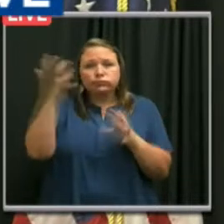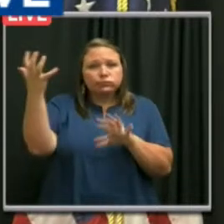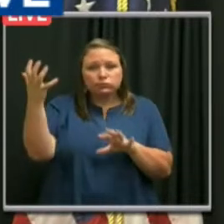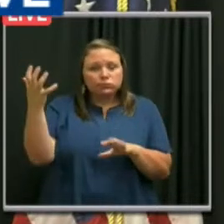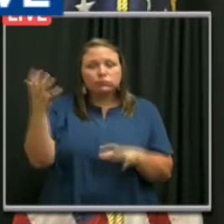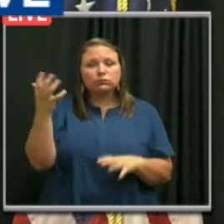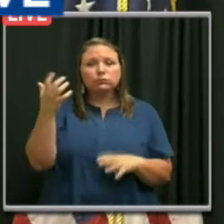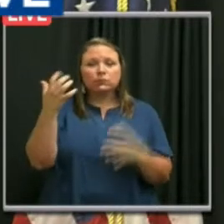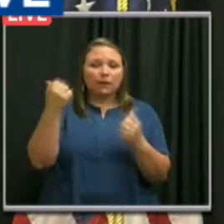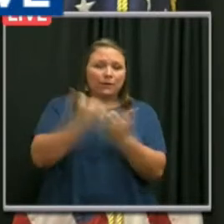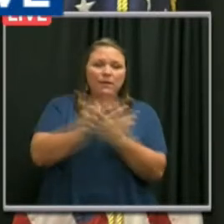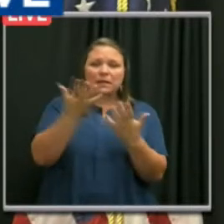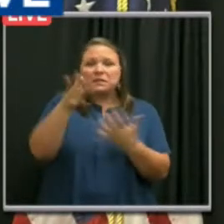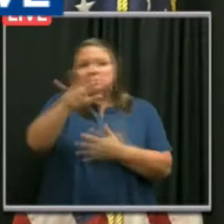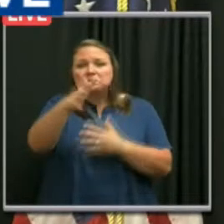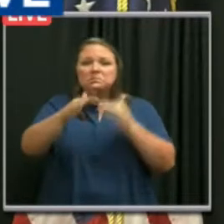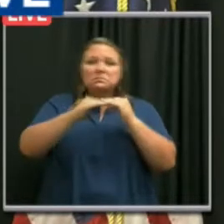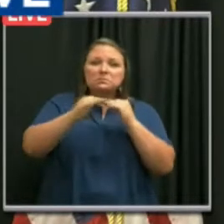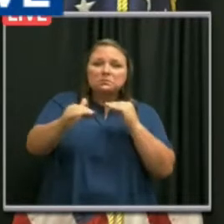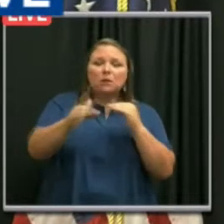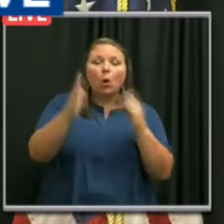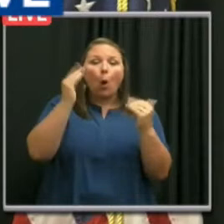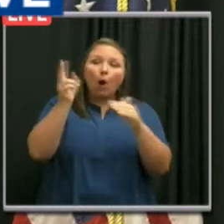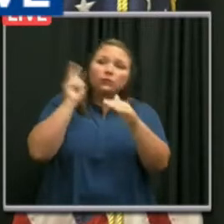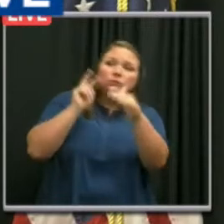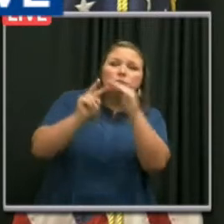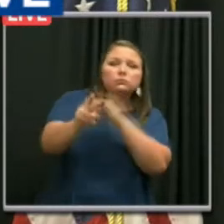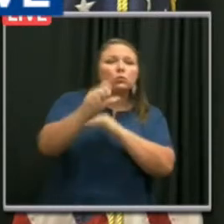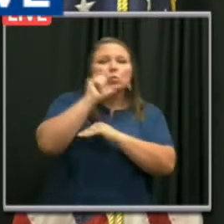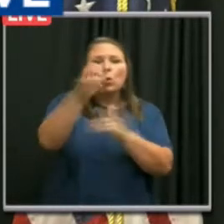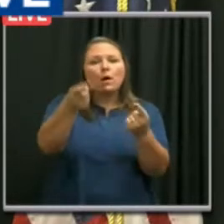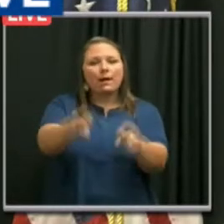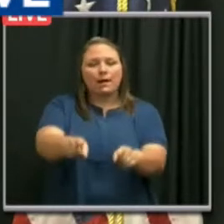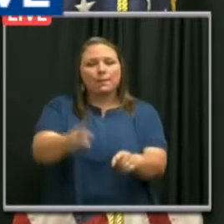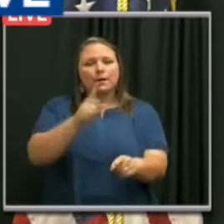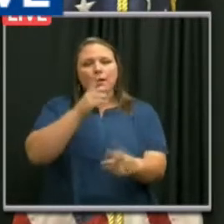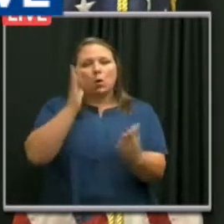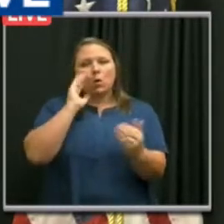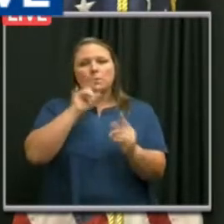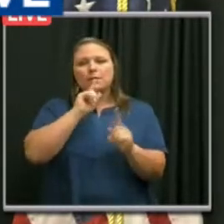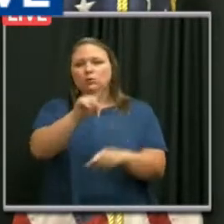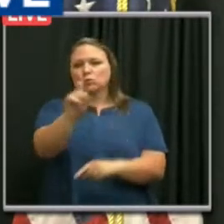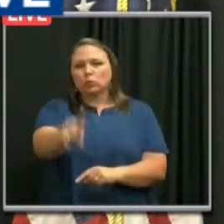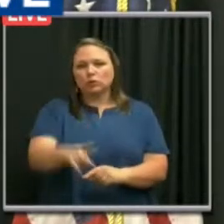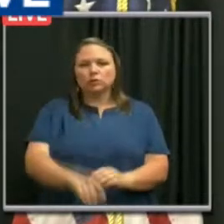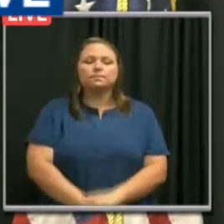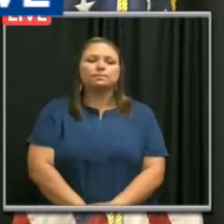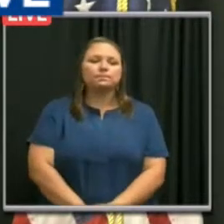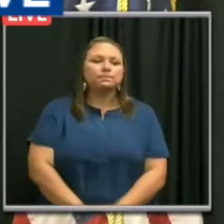and hopefully looking forward we will never get to that point. So I hope that answers that question. Thank you.